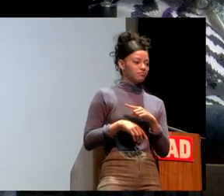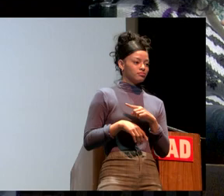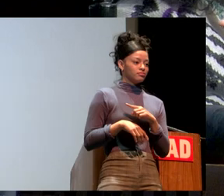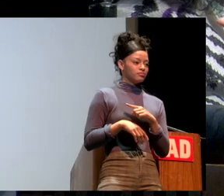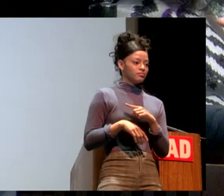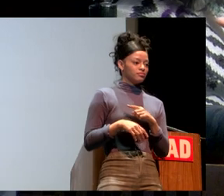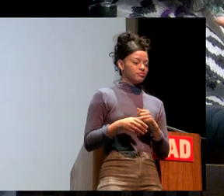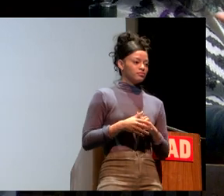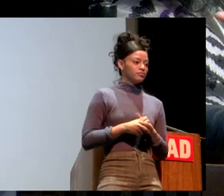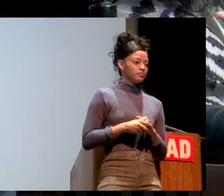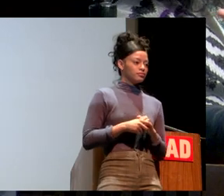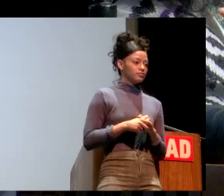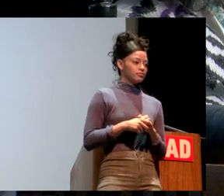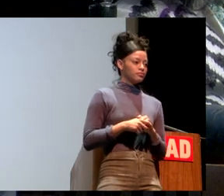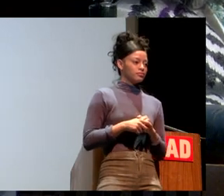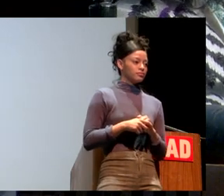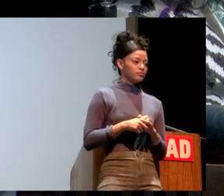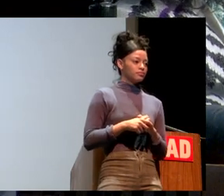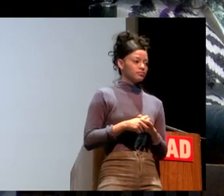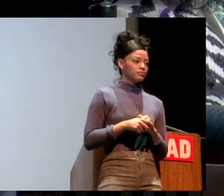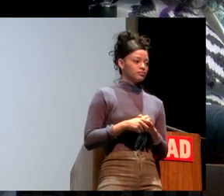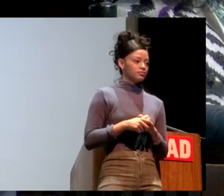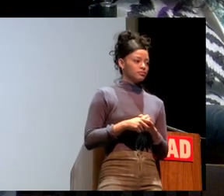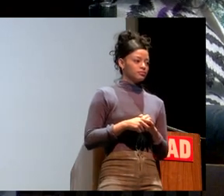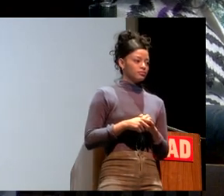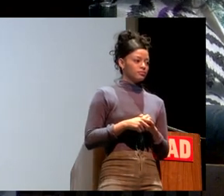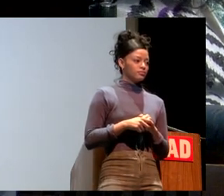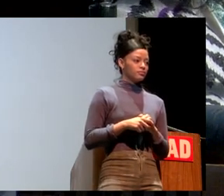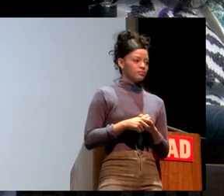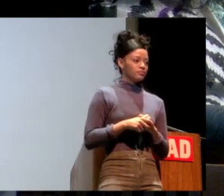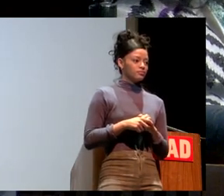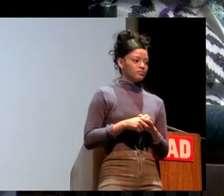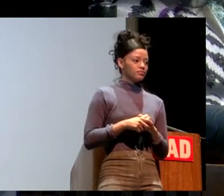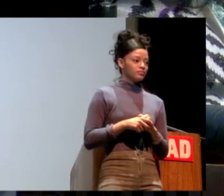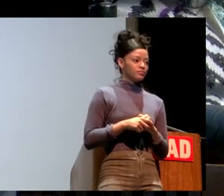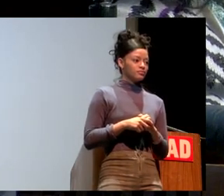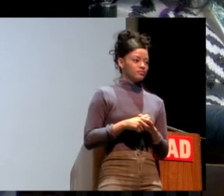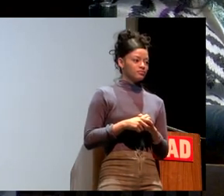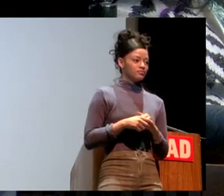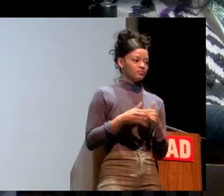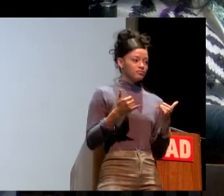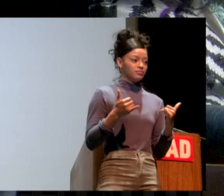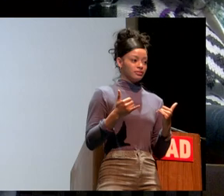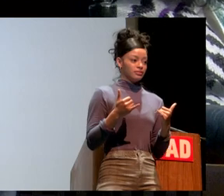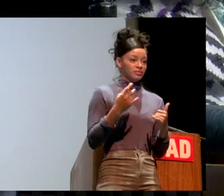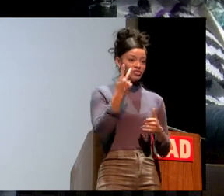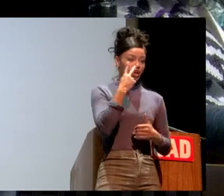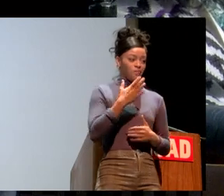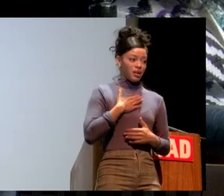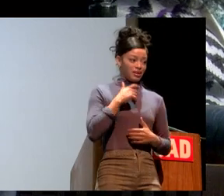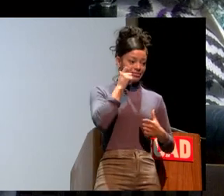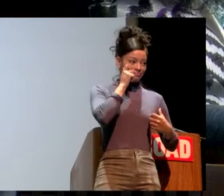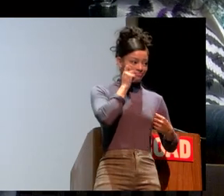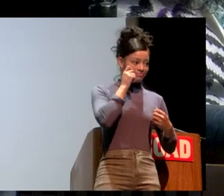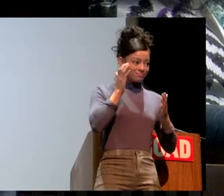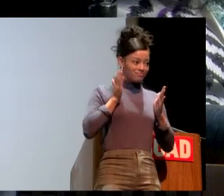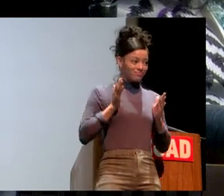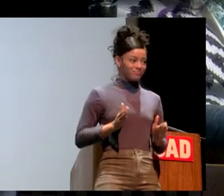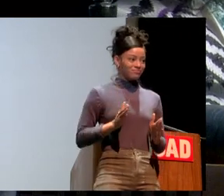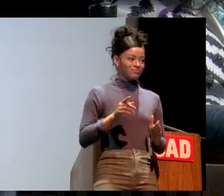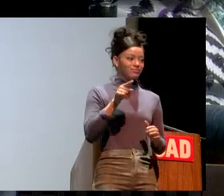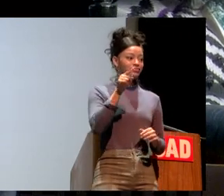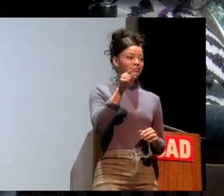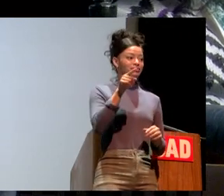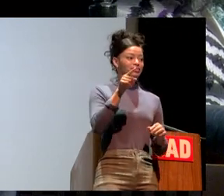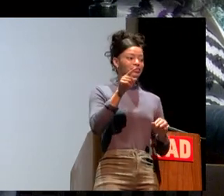Benoit's face right now. Because, you know, when we did a Zoom meeting, you